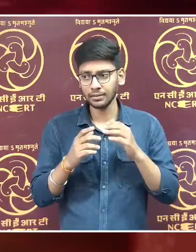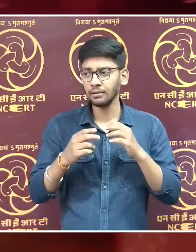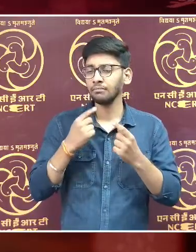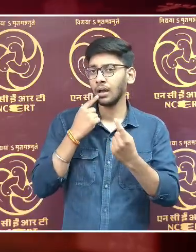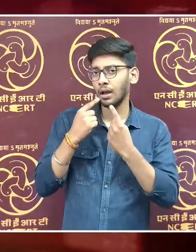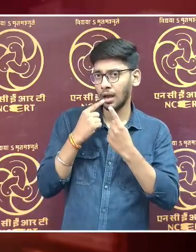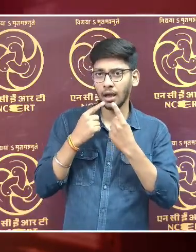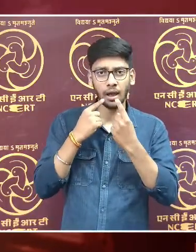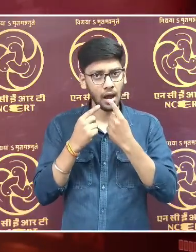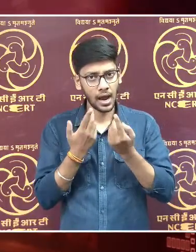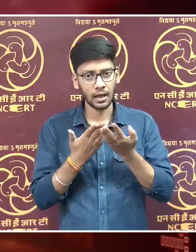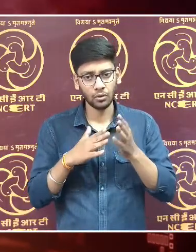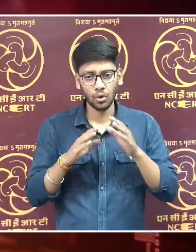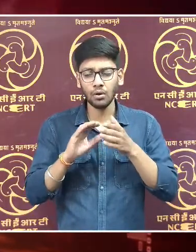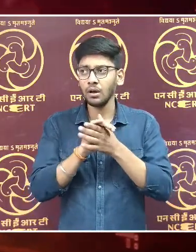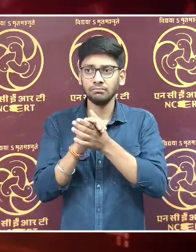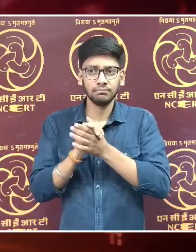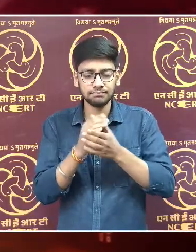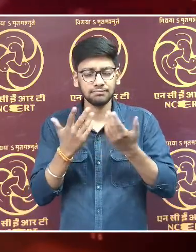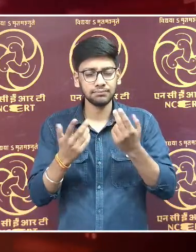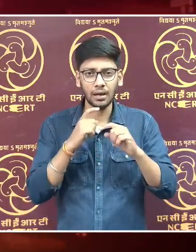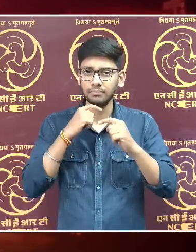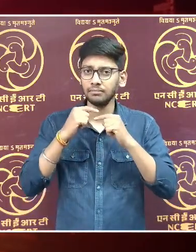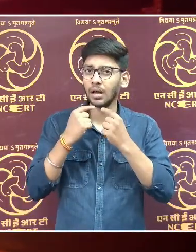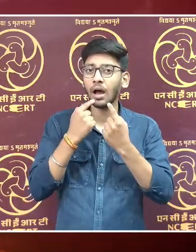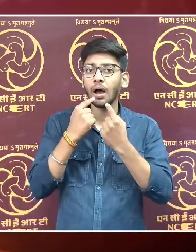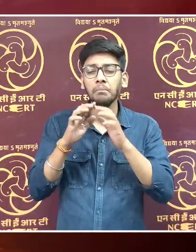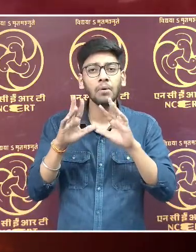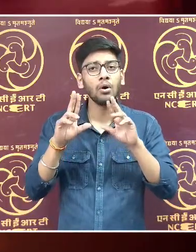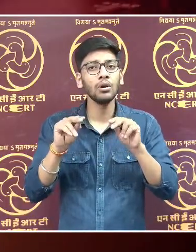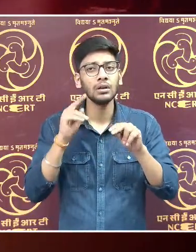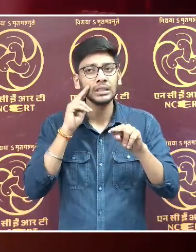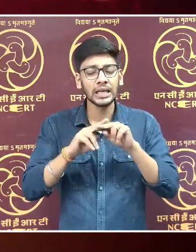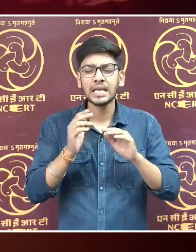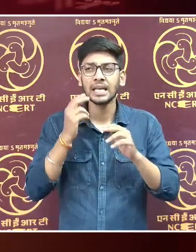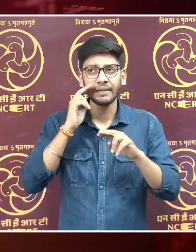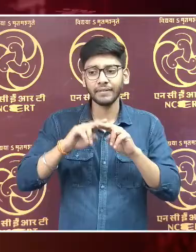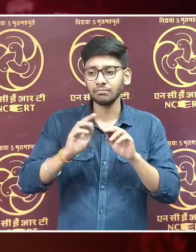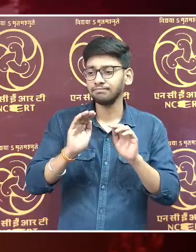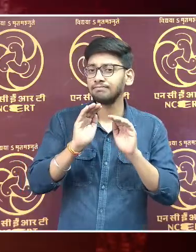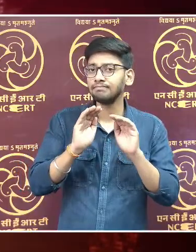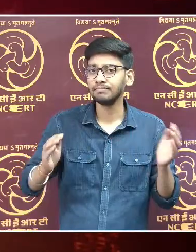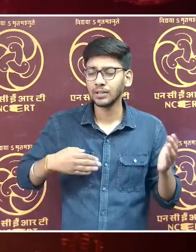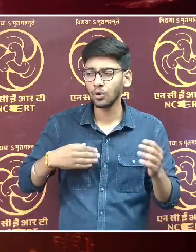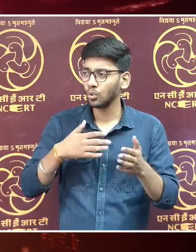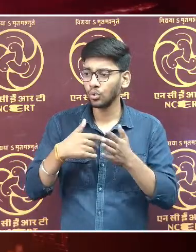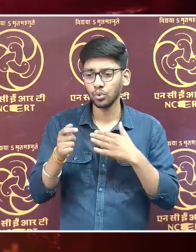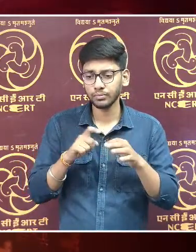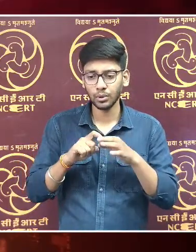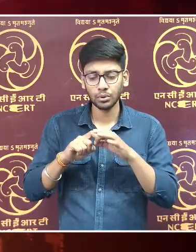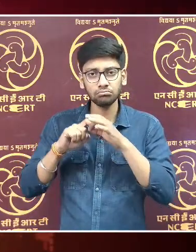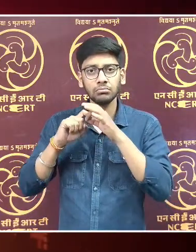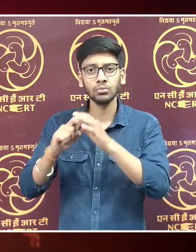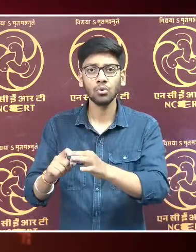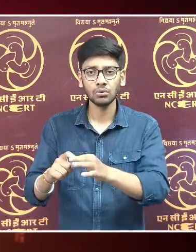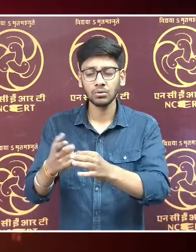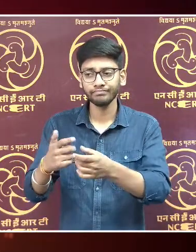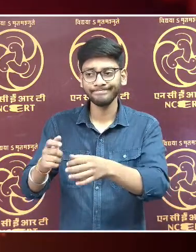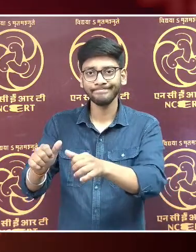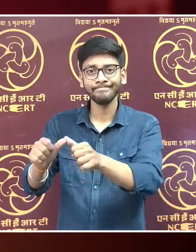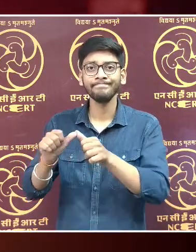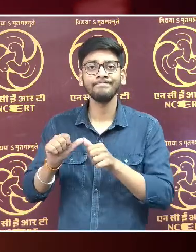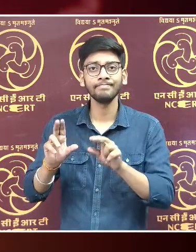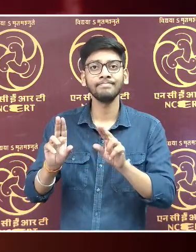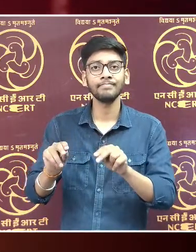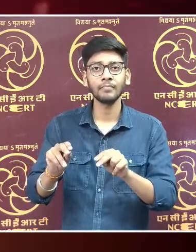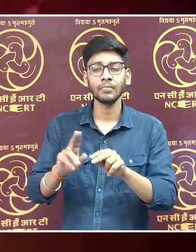the class peer group also. So the child has been asked something, the child will say something else, or like